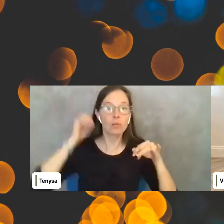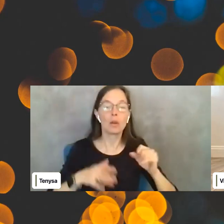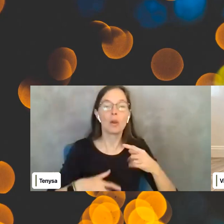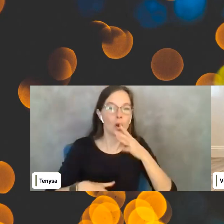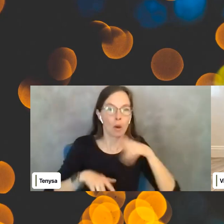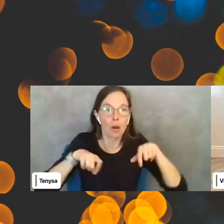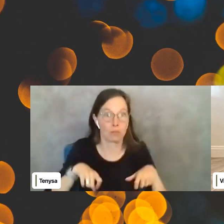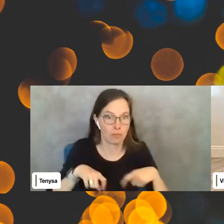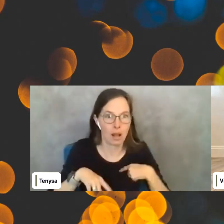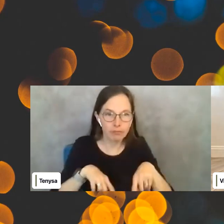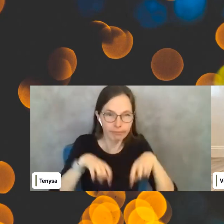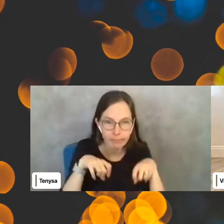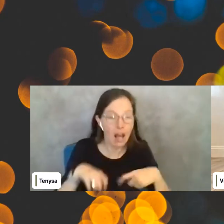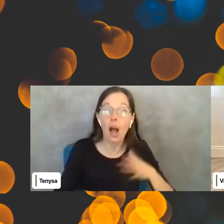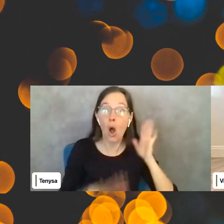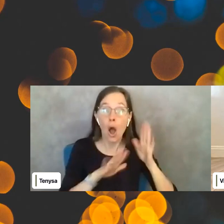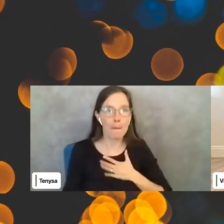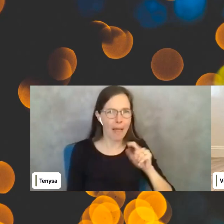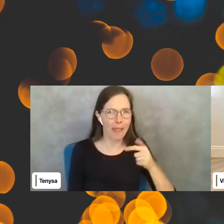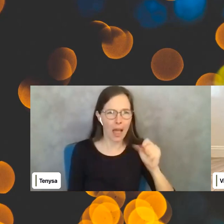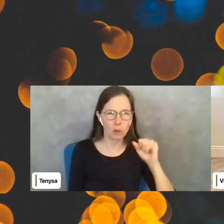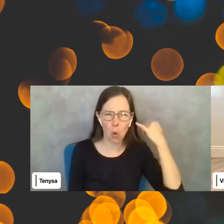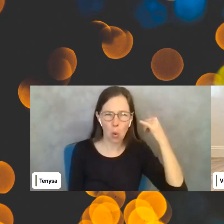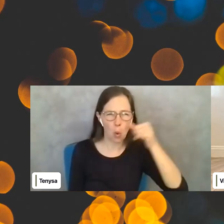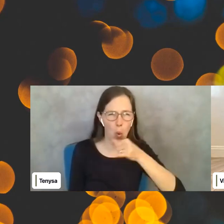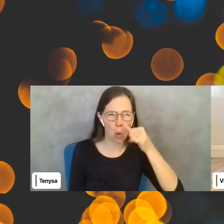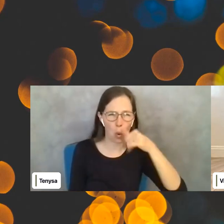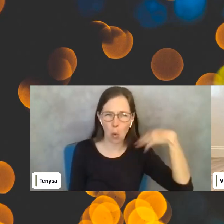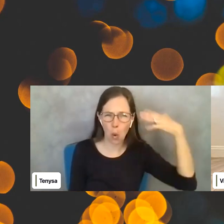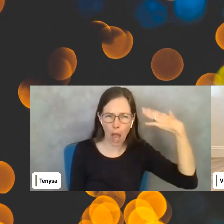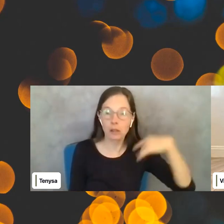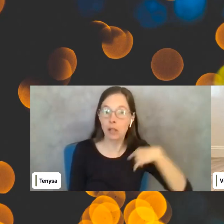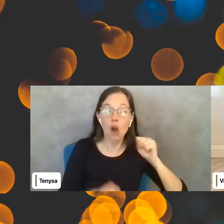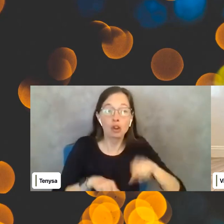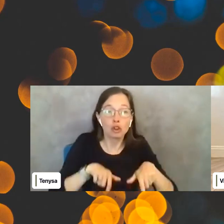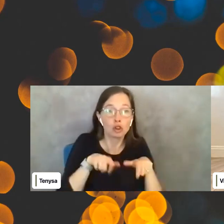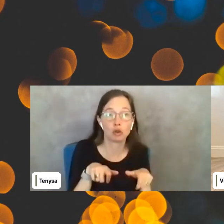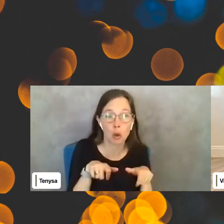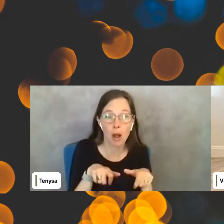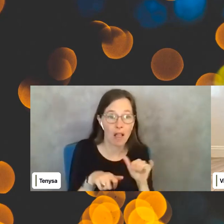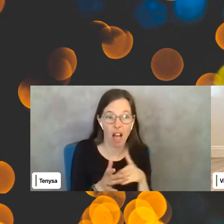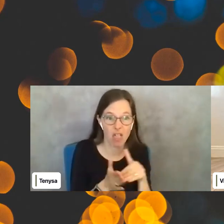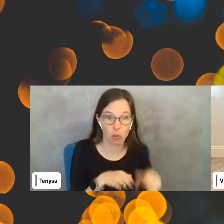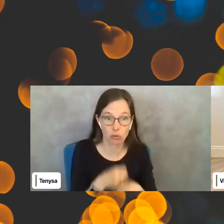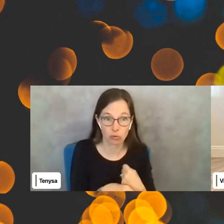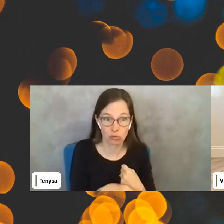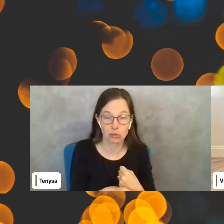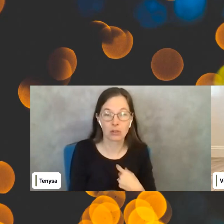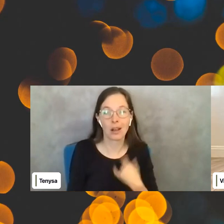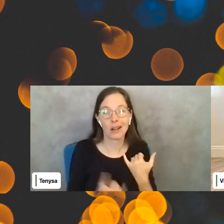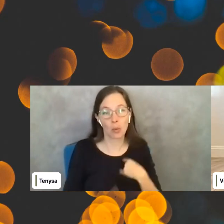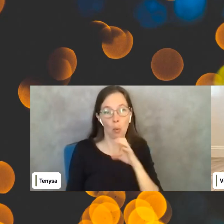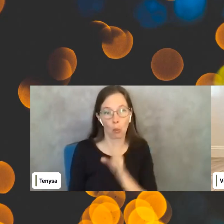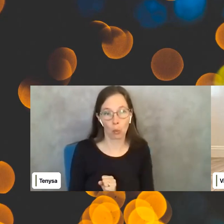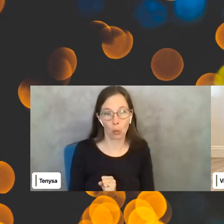used to have like, my legs were like insane. I like would be able to be in squat position for like thousands of years. I'm getting old now